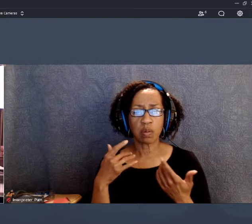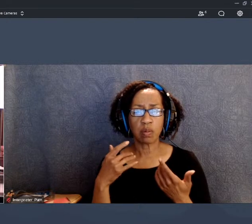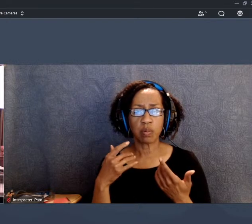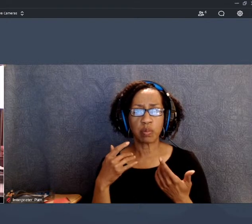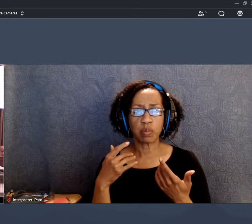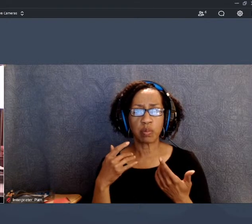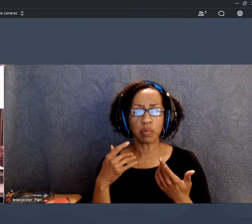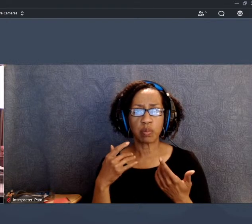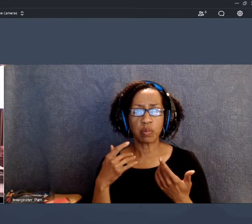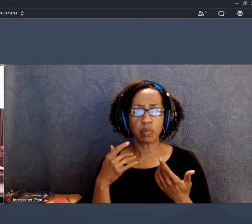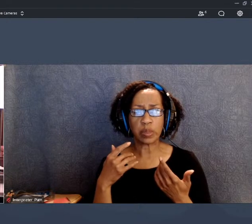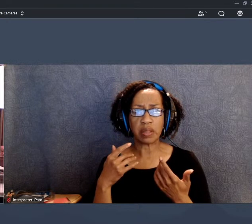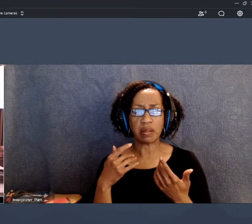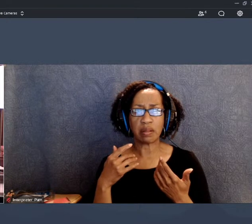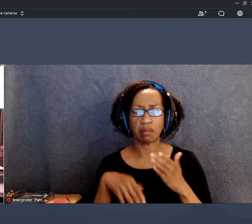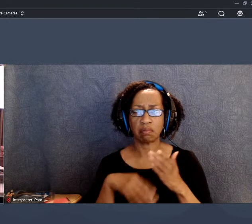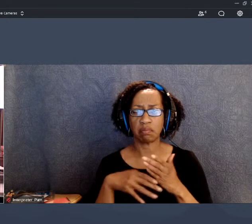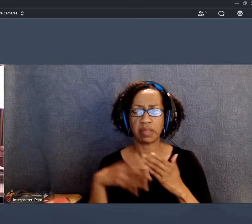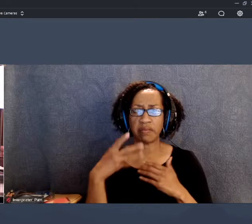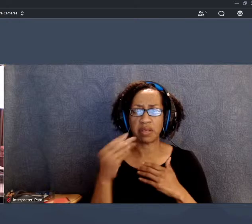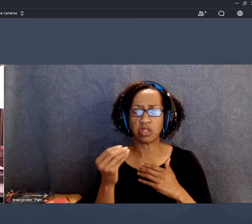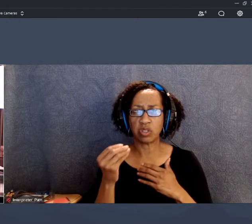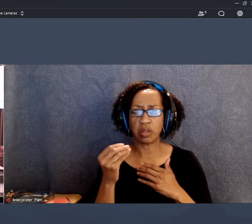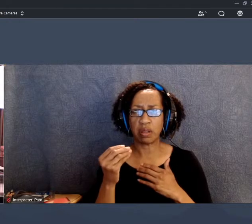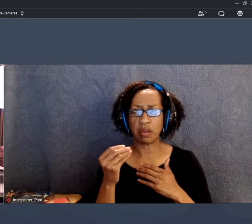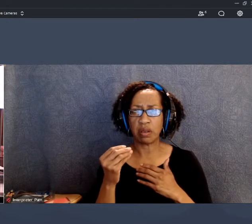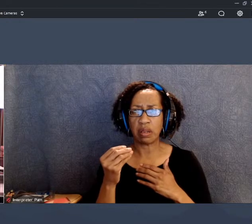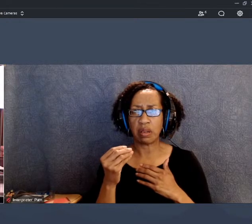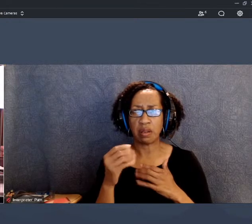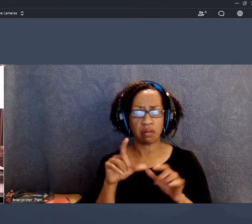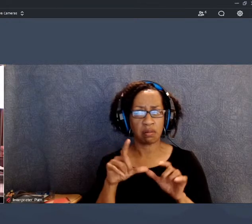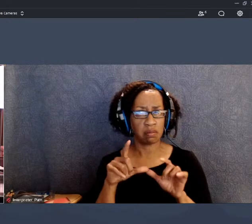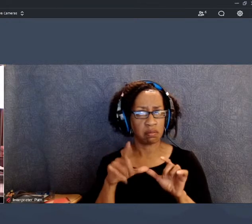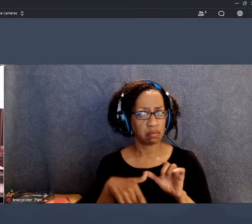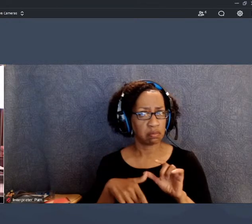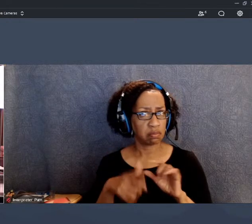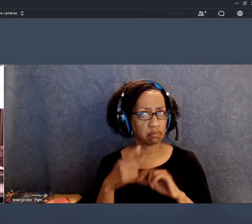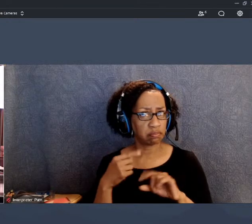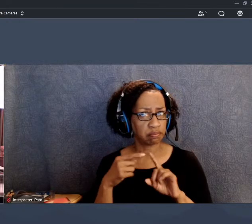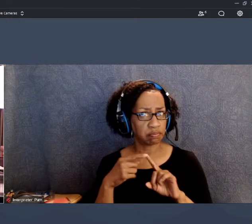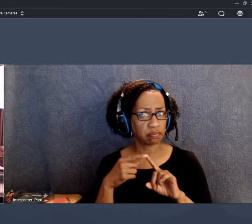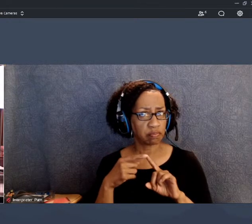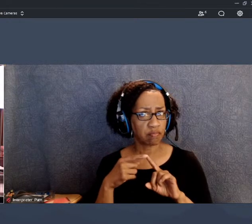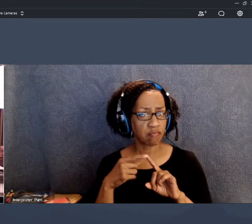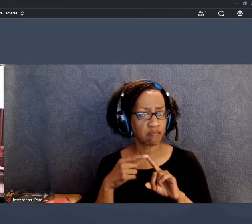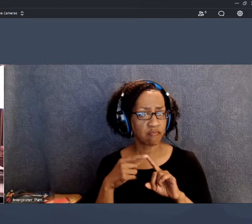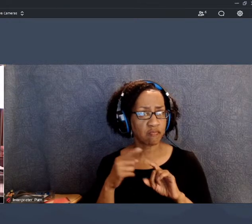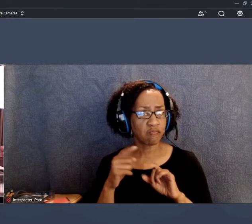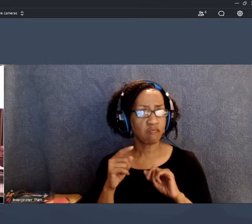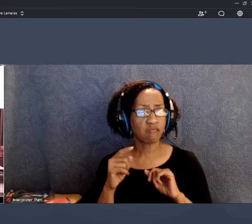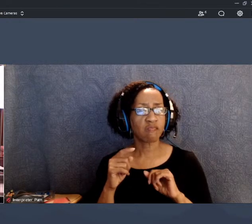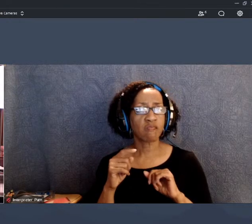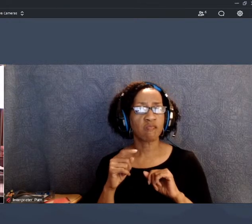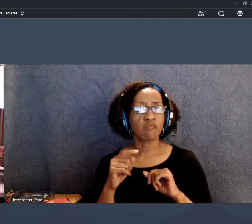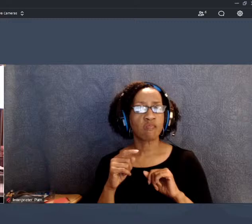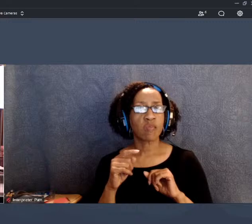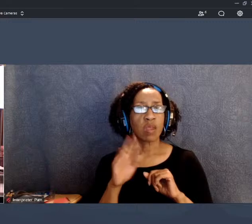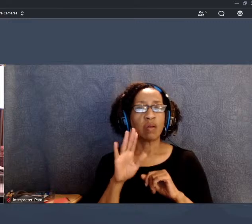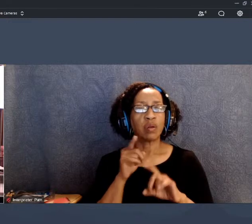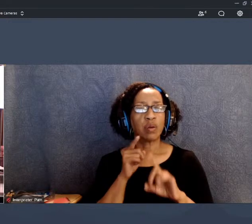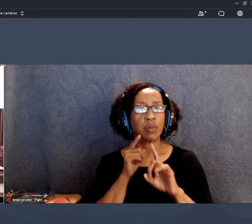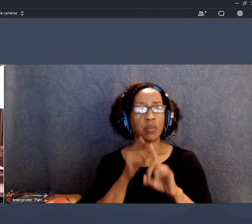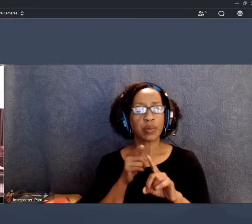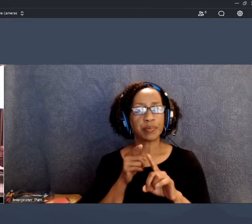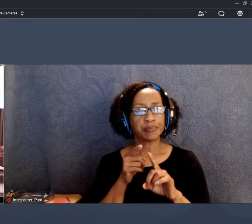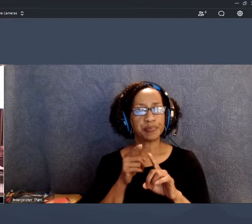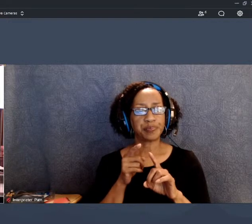So if that expires, okay, so, you know, going back to your point, I don't want us to